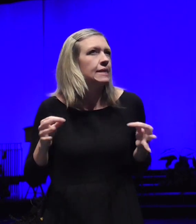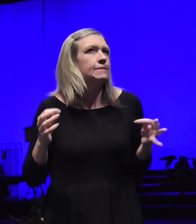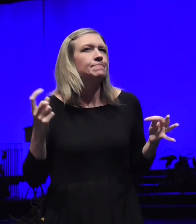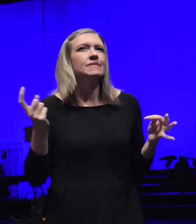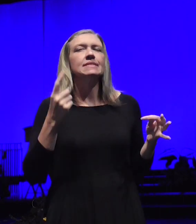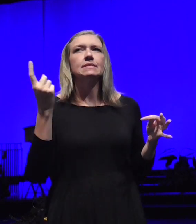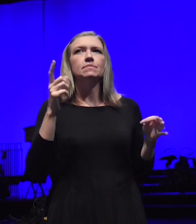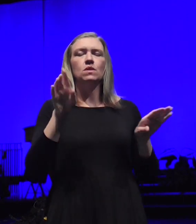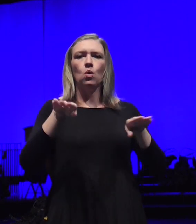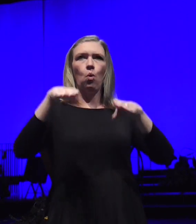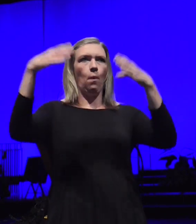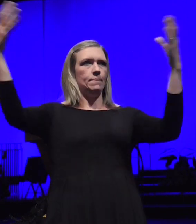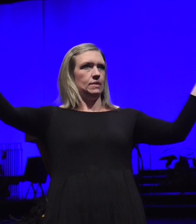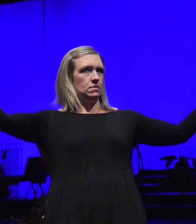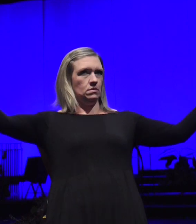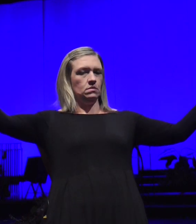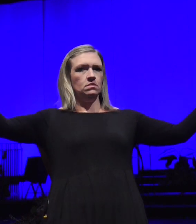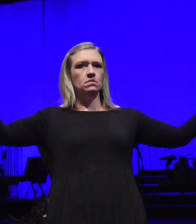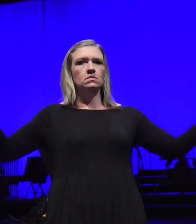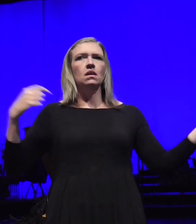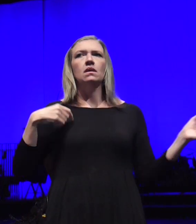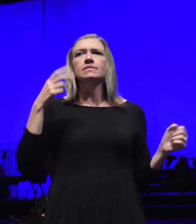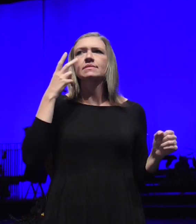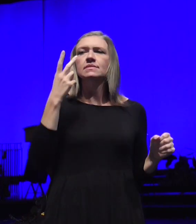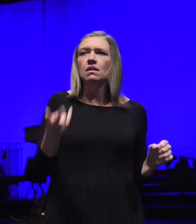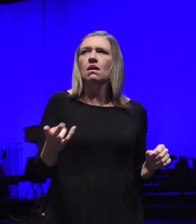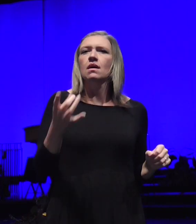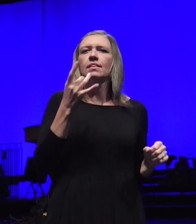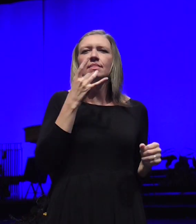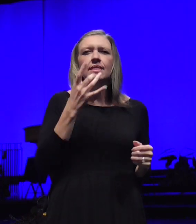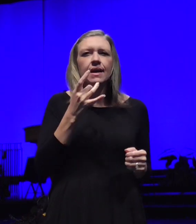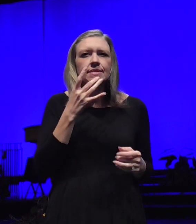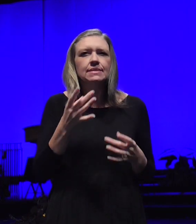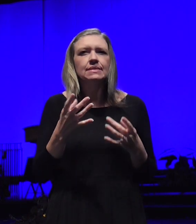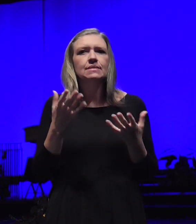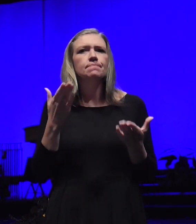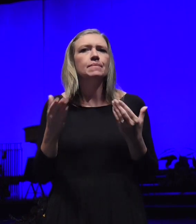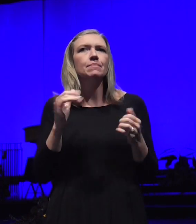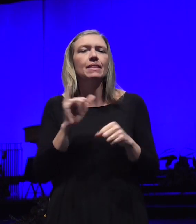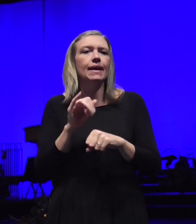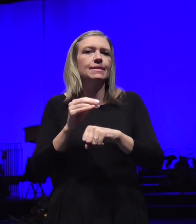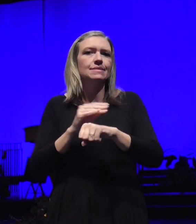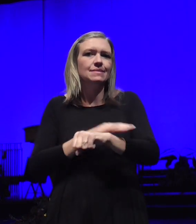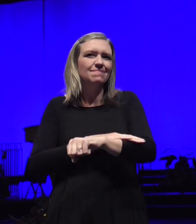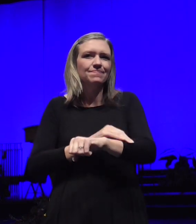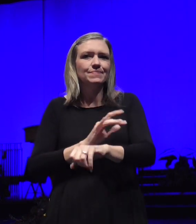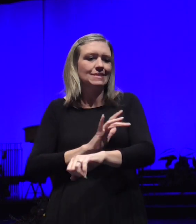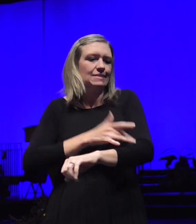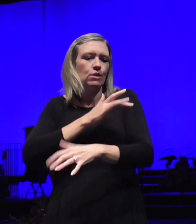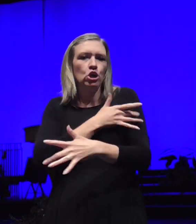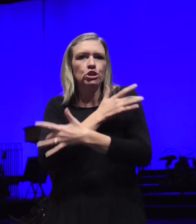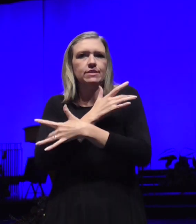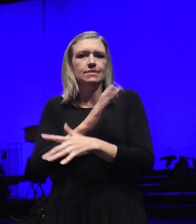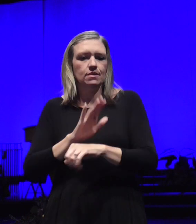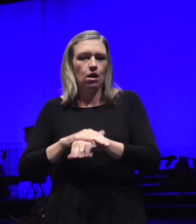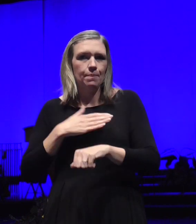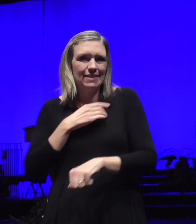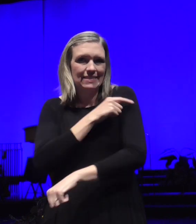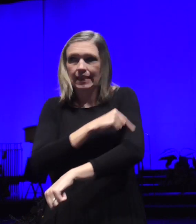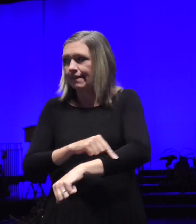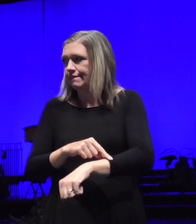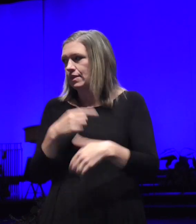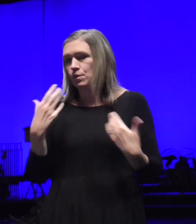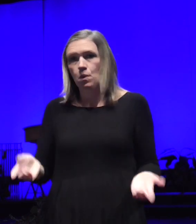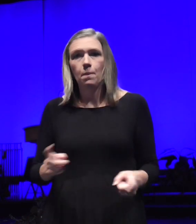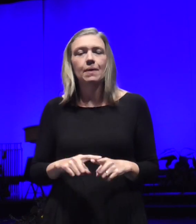like something opened up. And I saw these lights, and maybe it was kind of like the sparkles on my sleeves. I don't know, but I